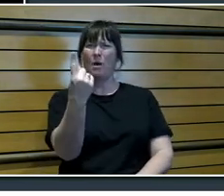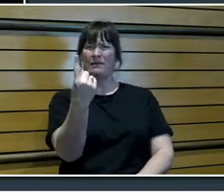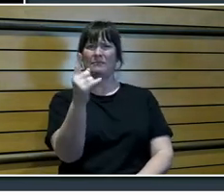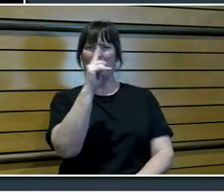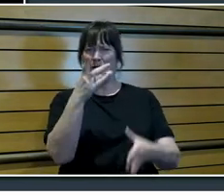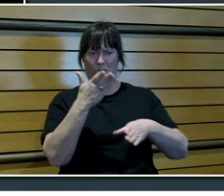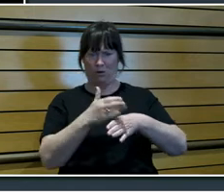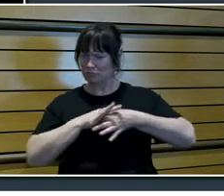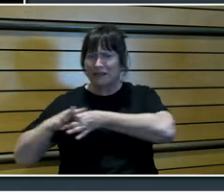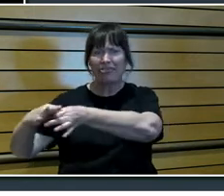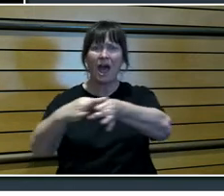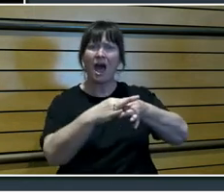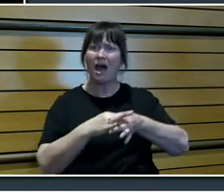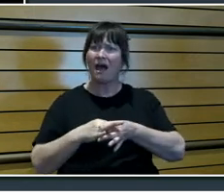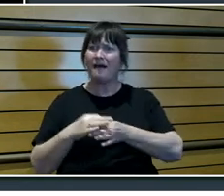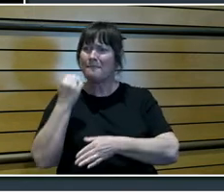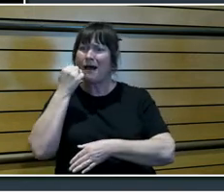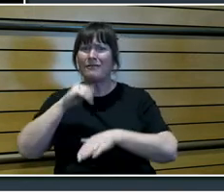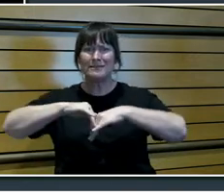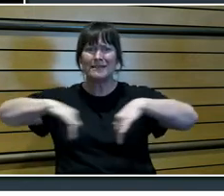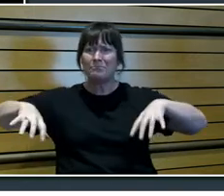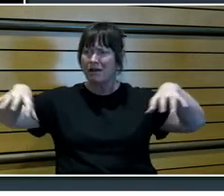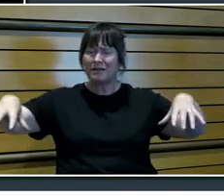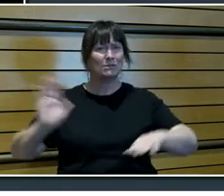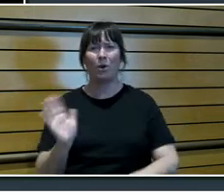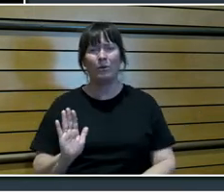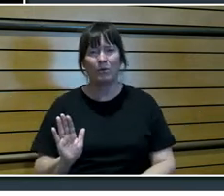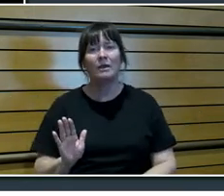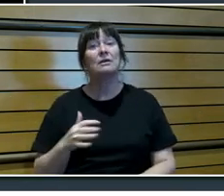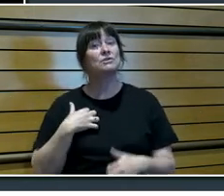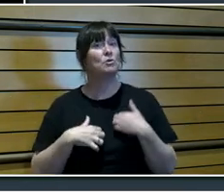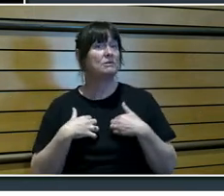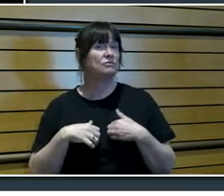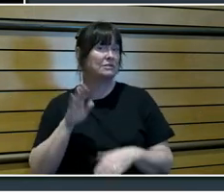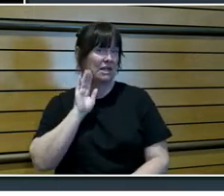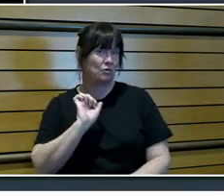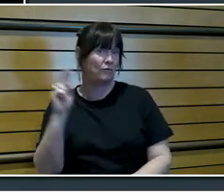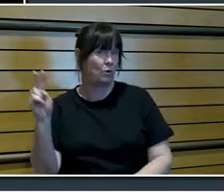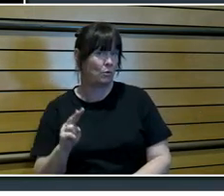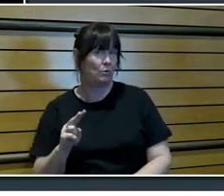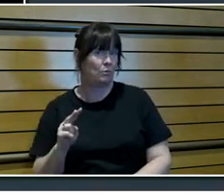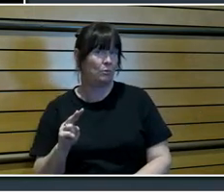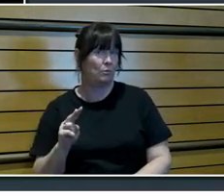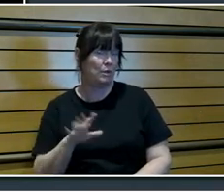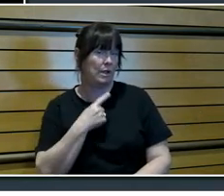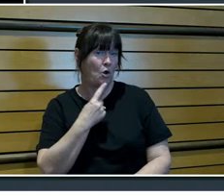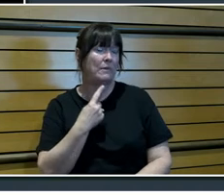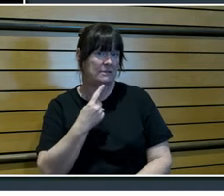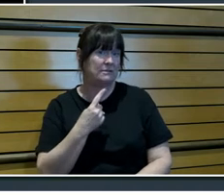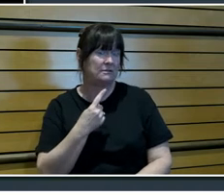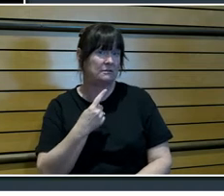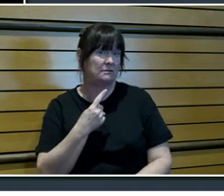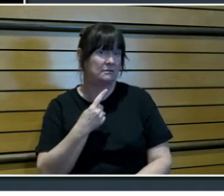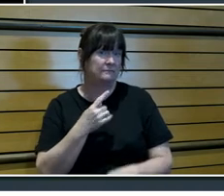Māori be given their own wards? And so I'd be interested to hear your views on comments and statements like that